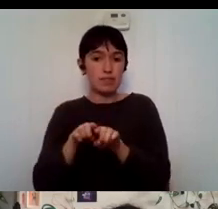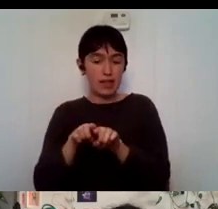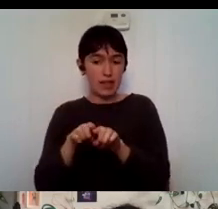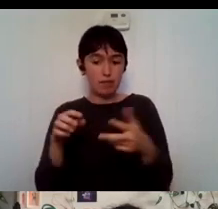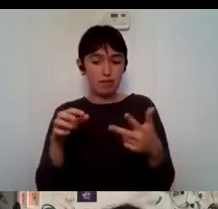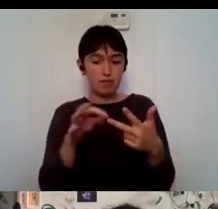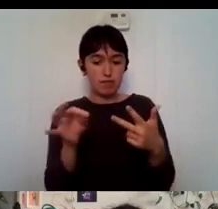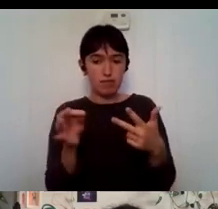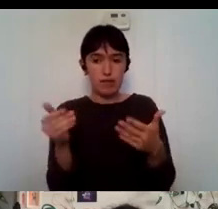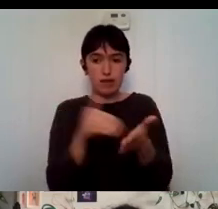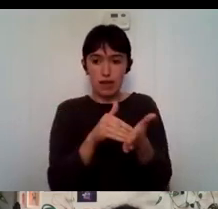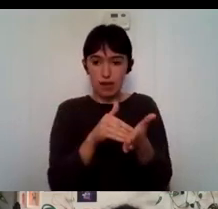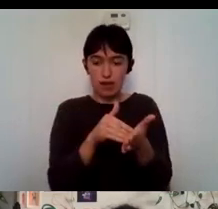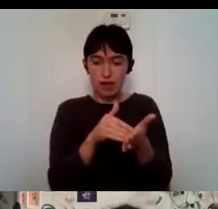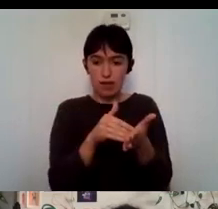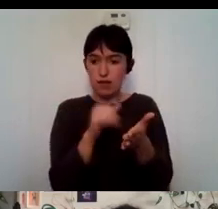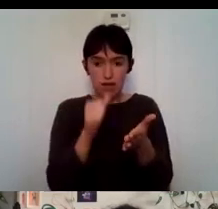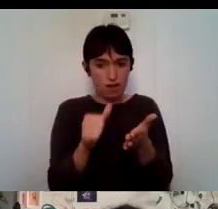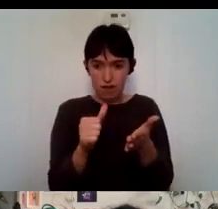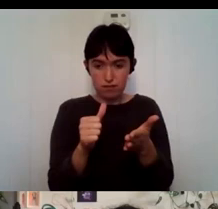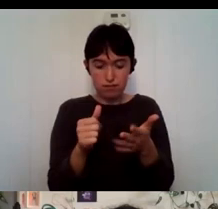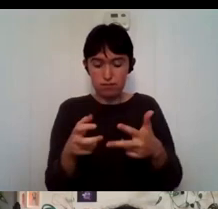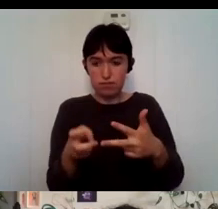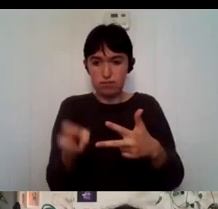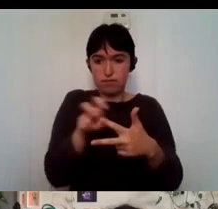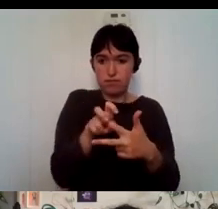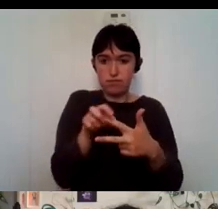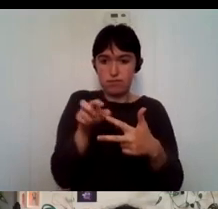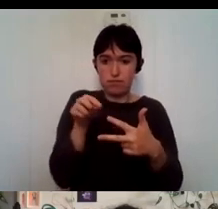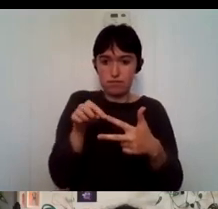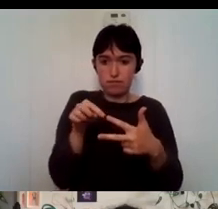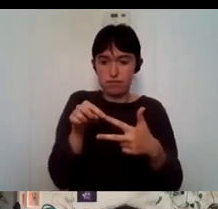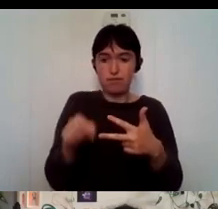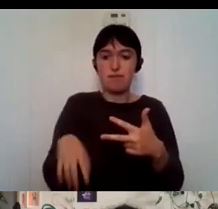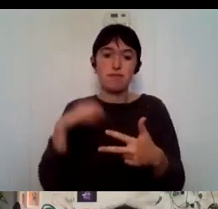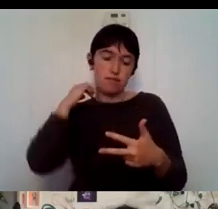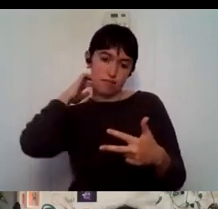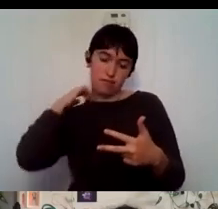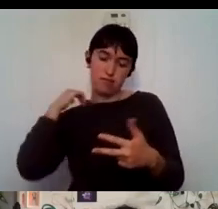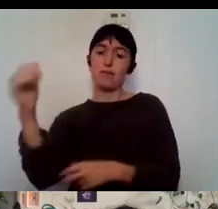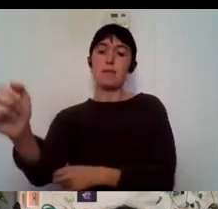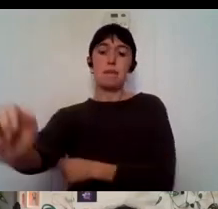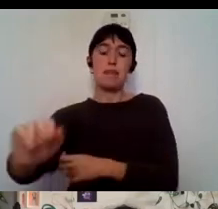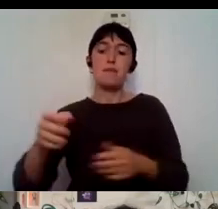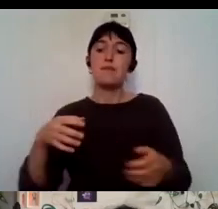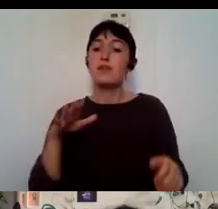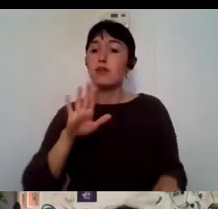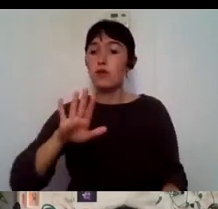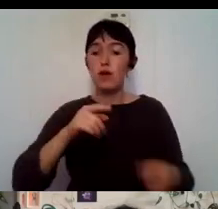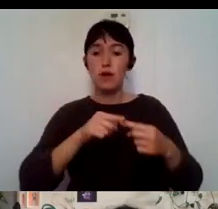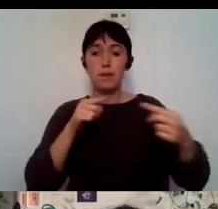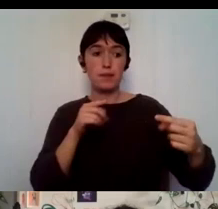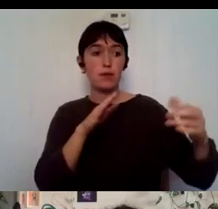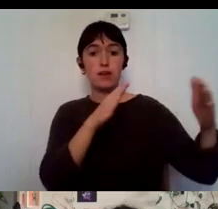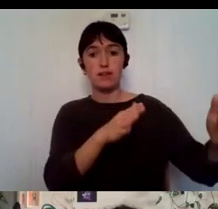other items. So the problem is that your opponent may well know that. So that